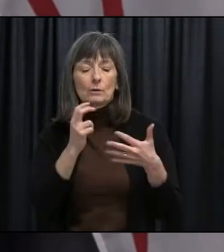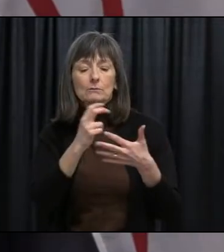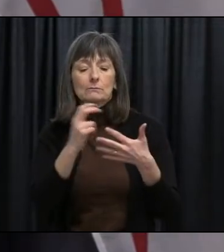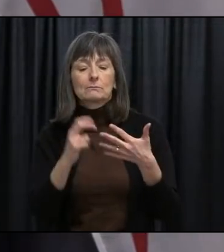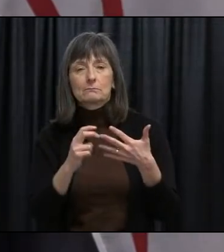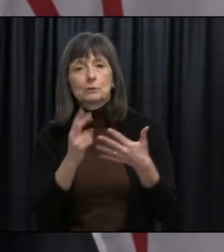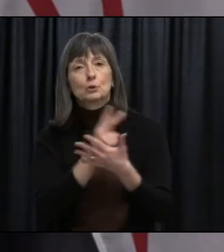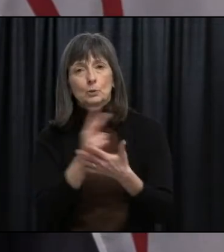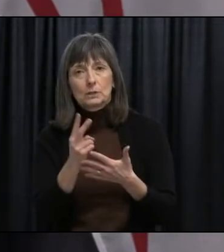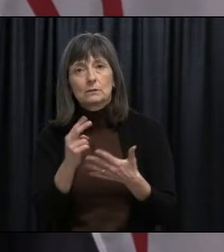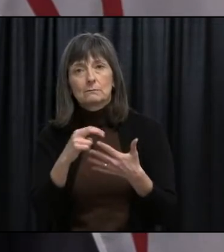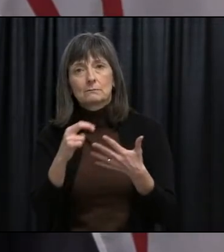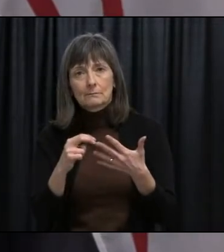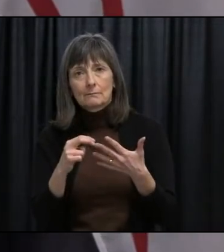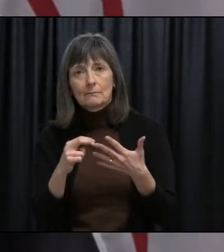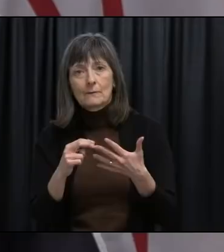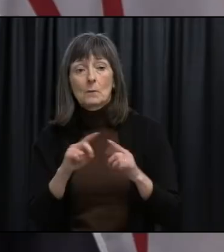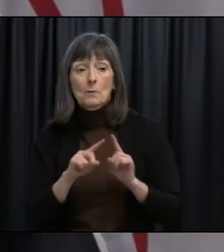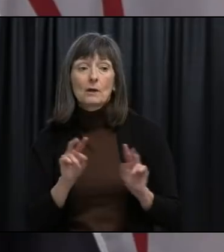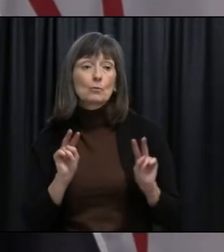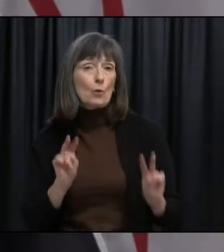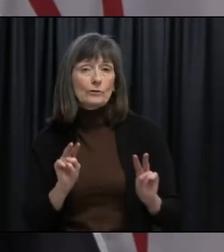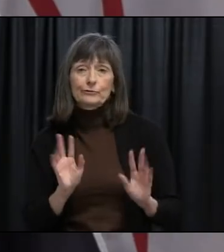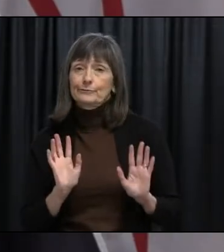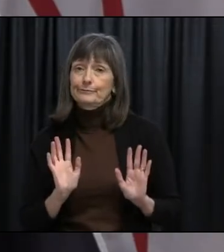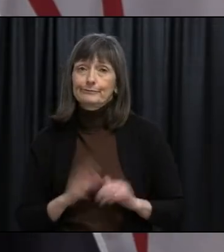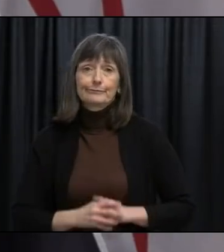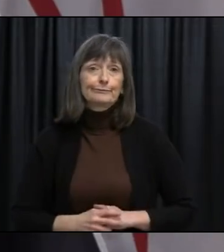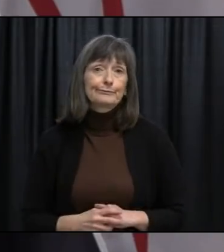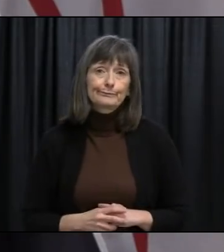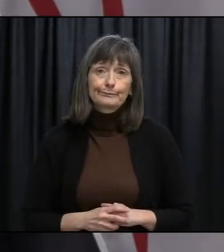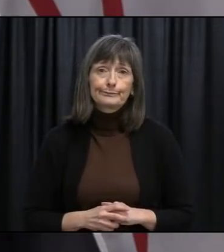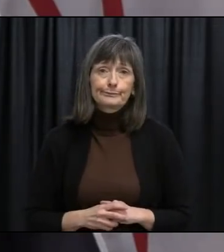But we will be watching things closely.